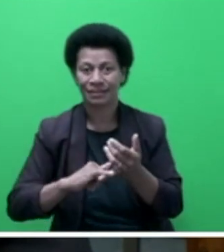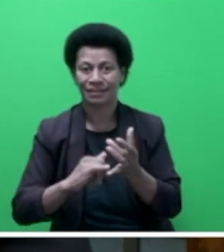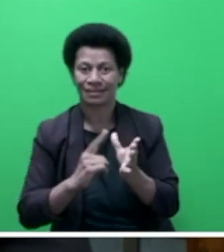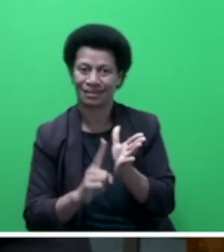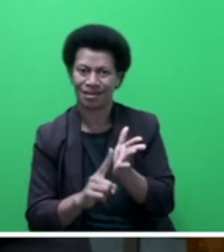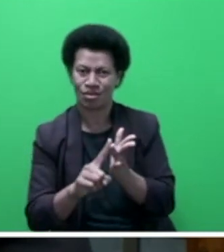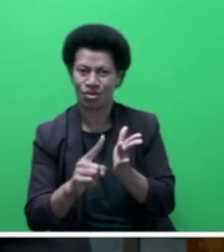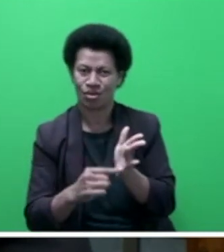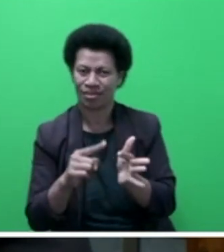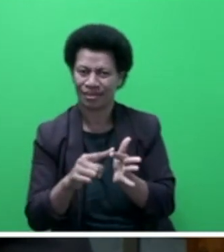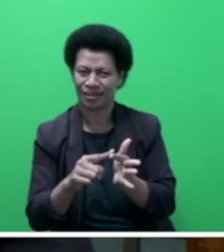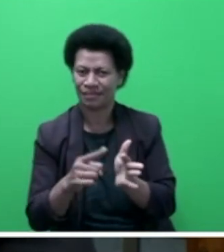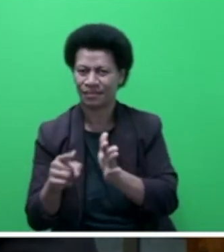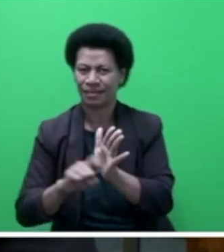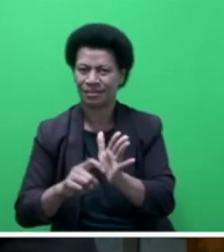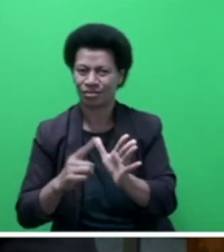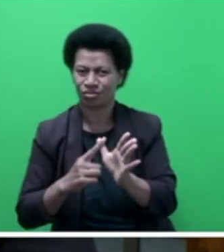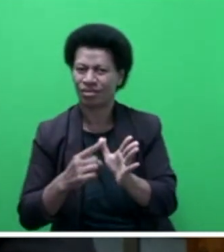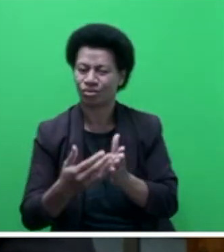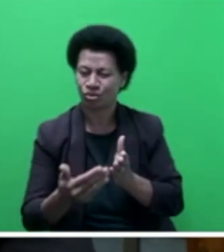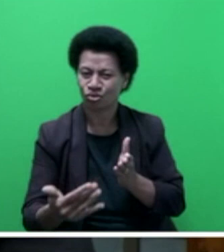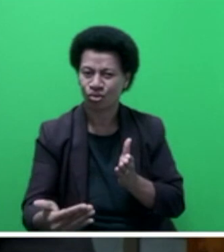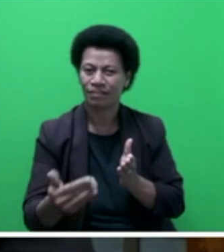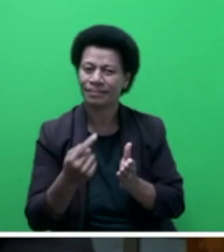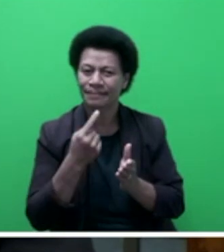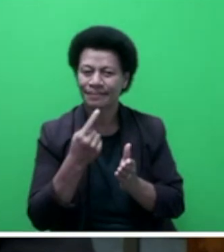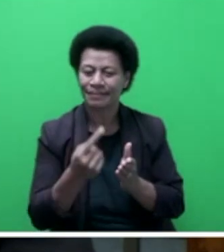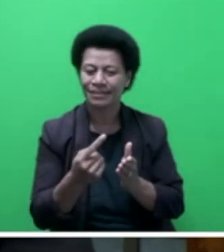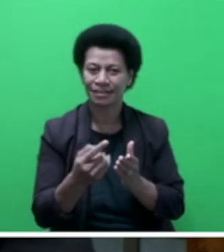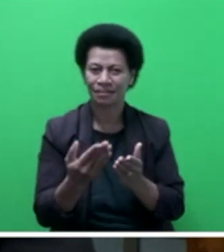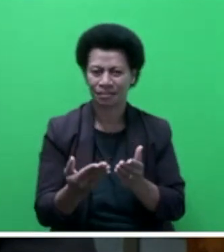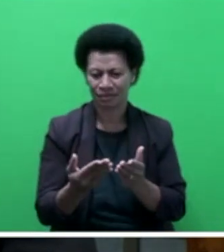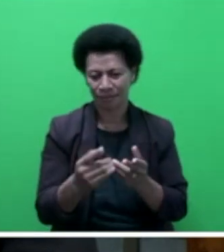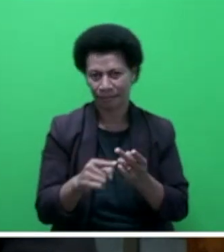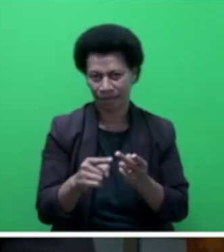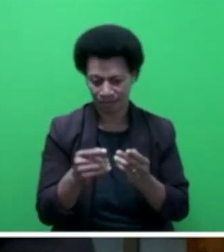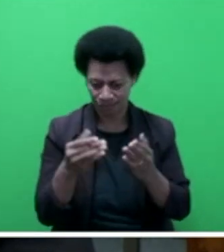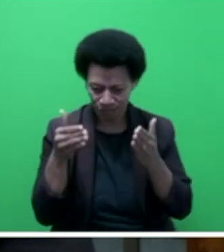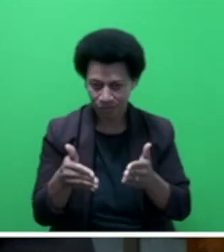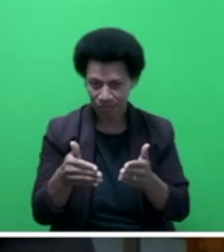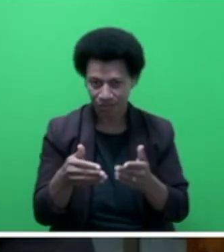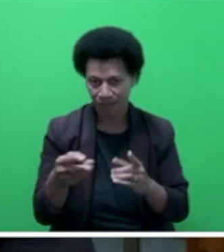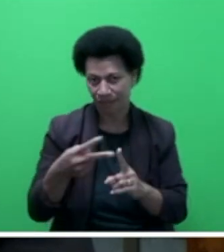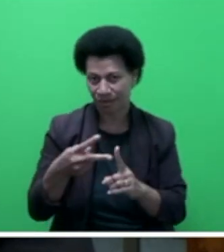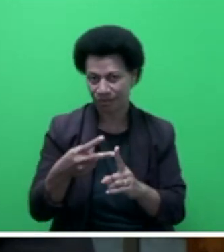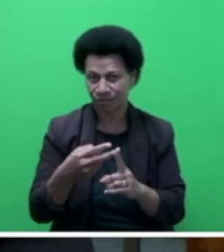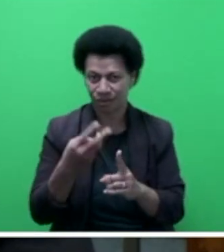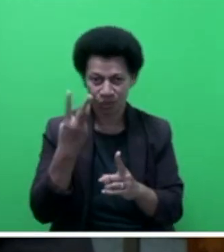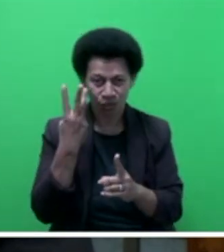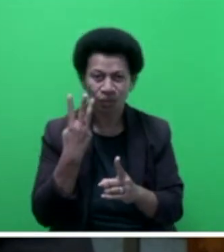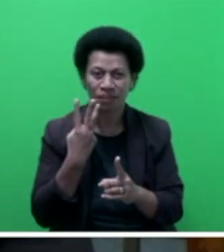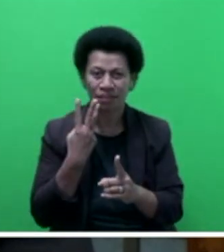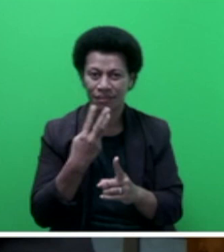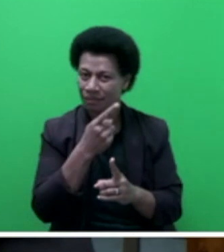also referred to the need for a bipartisan approach to address violence against women and girls, referring to 2 motions